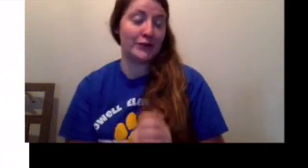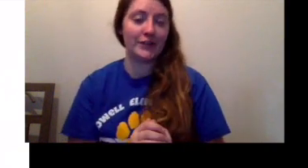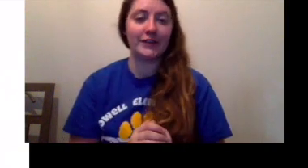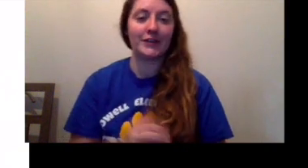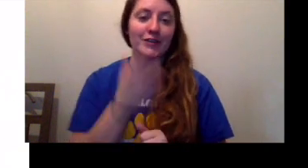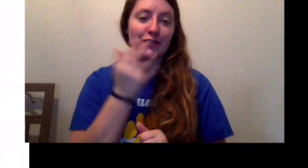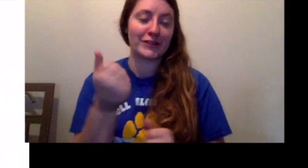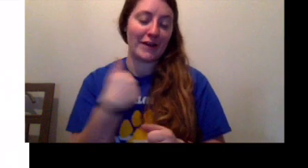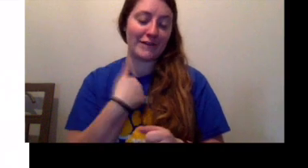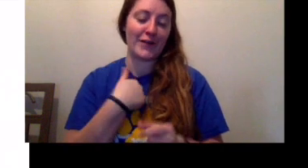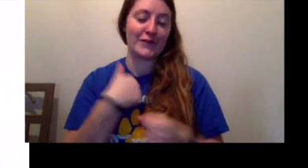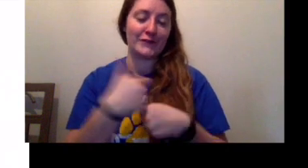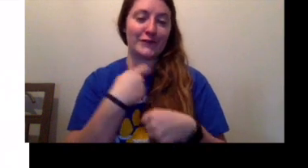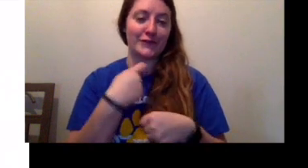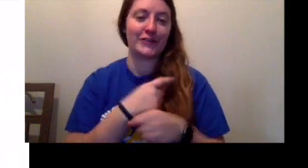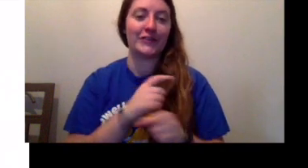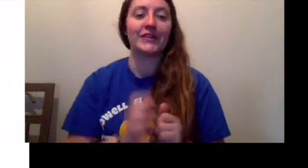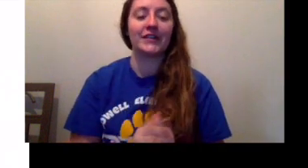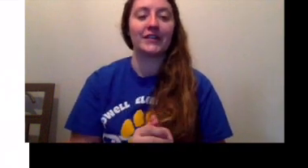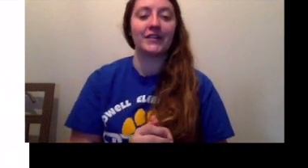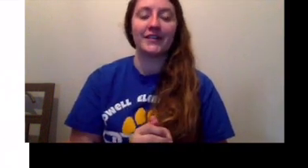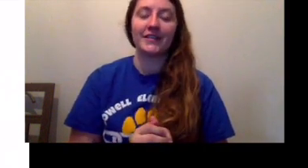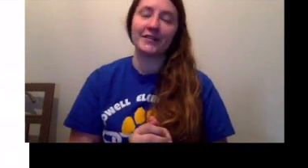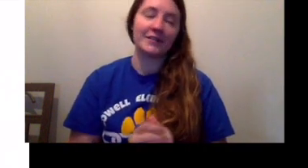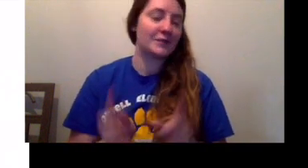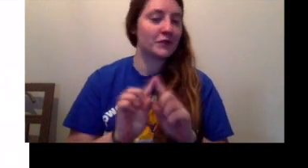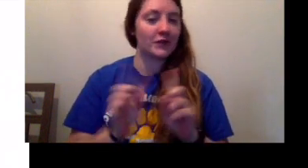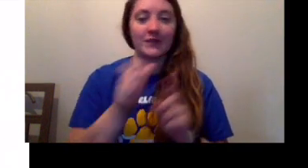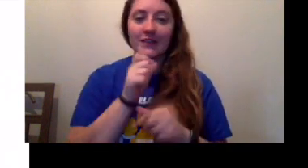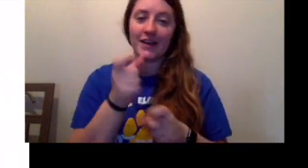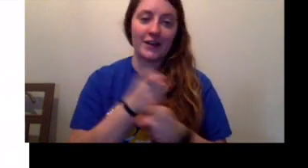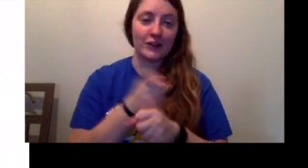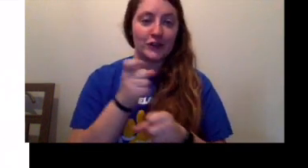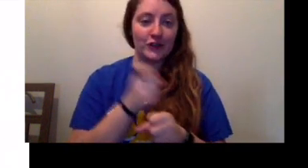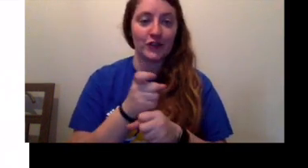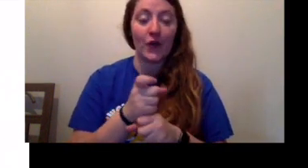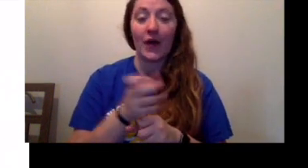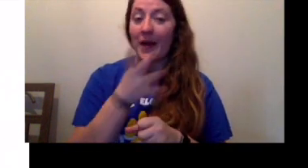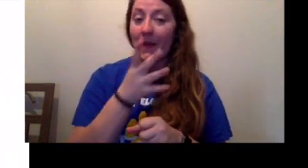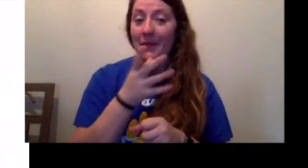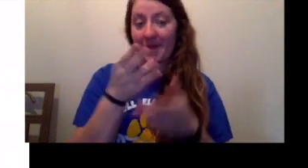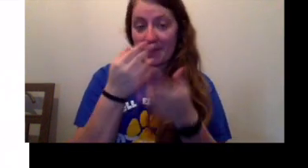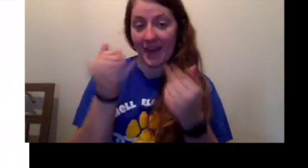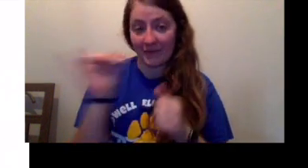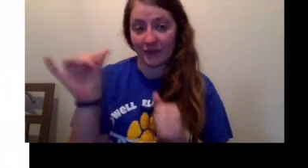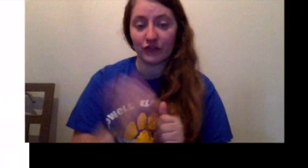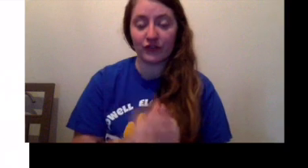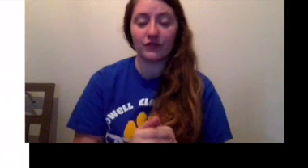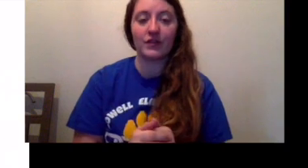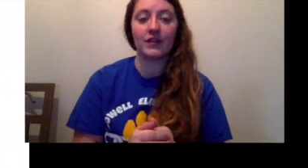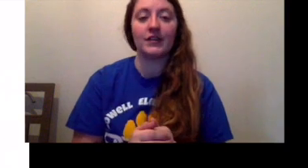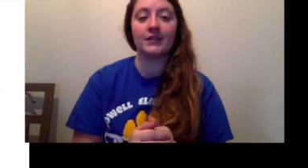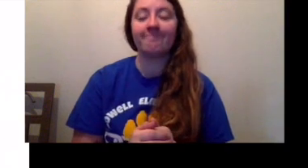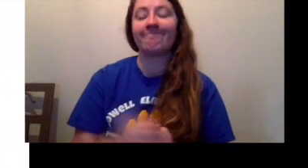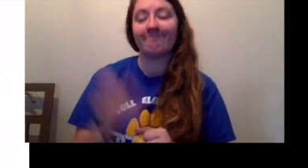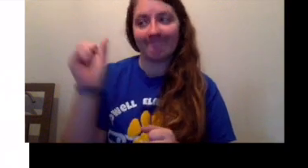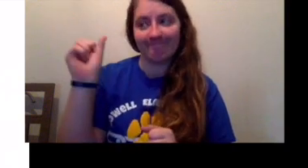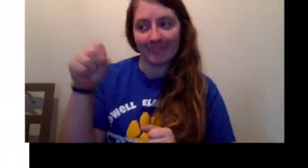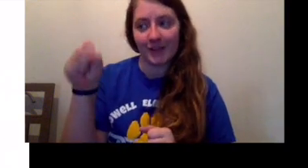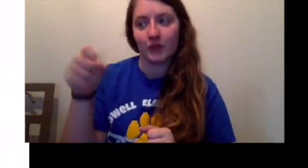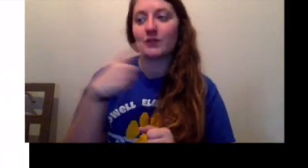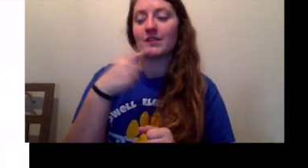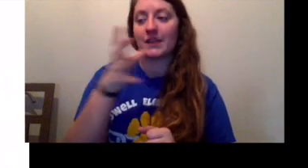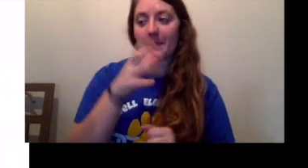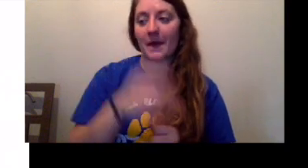own joke. But it wasn't a joke at all, though Mama laughed ruefully. "They do," she said. "They